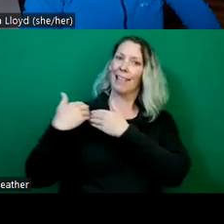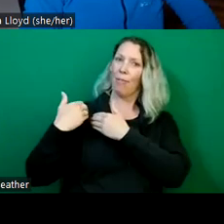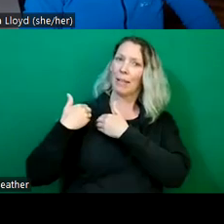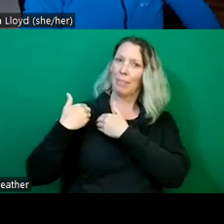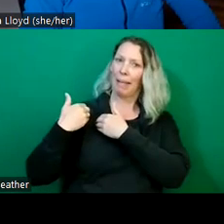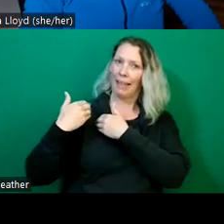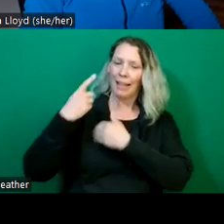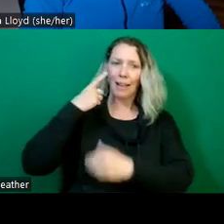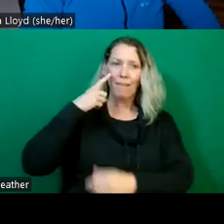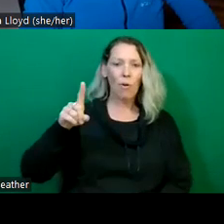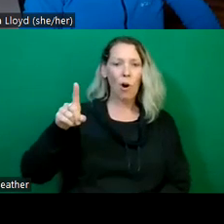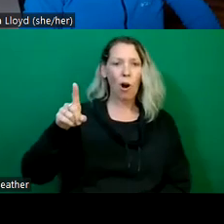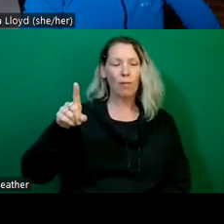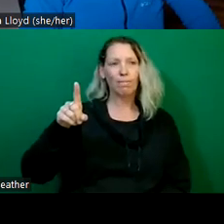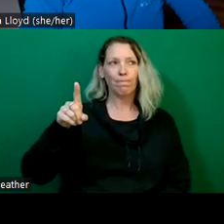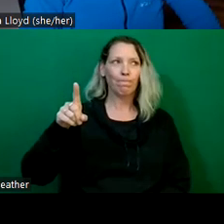those